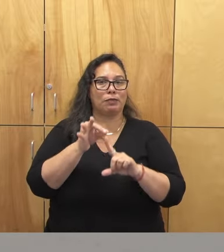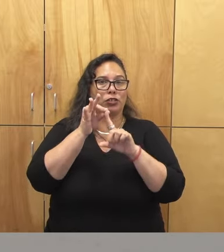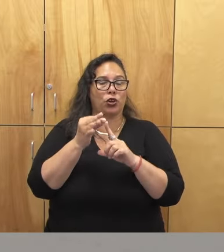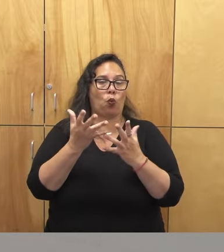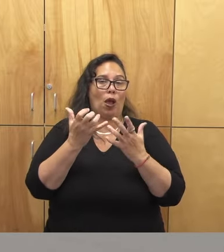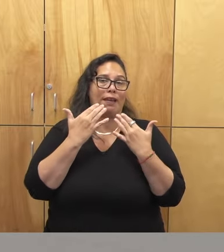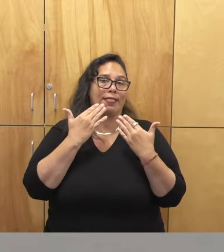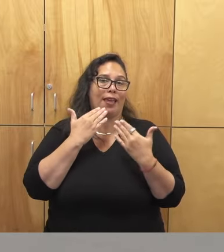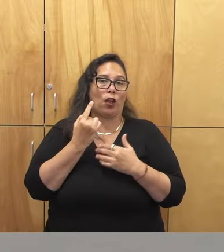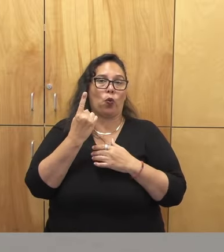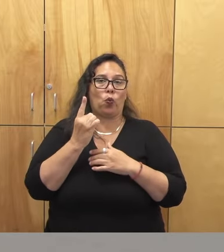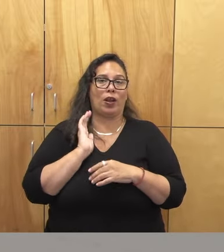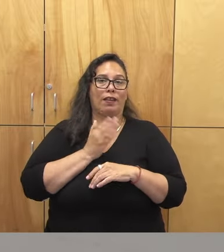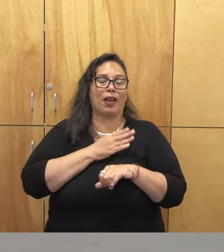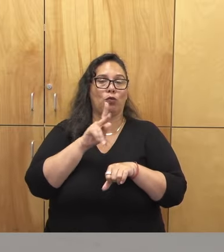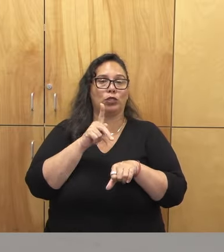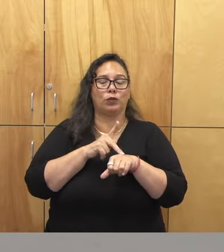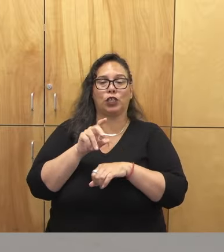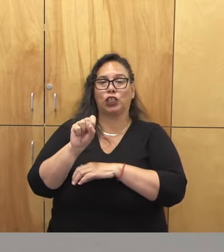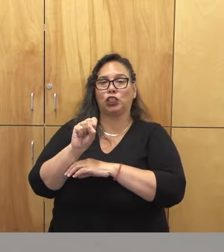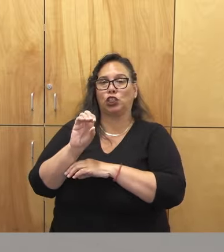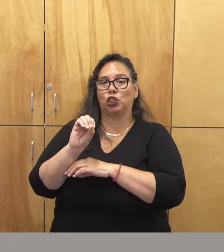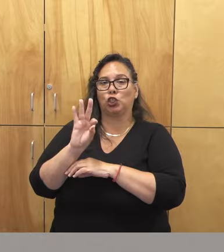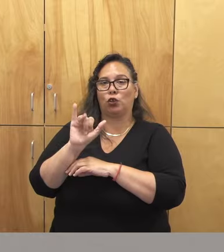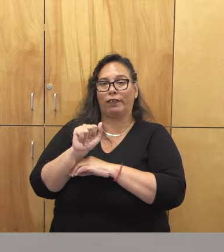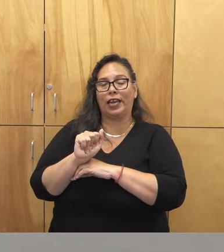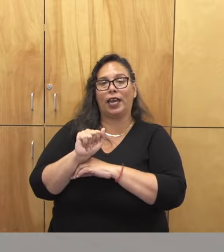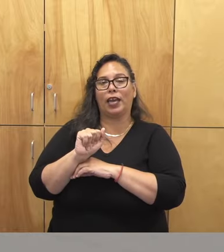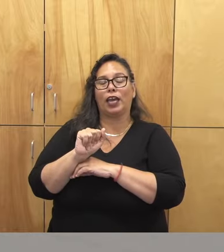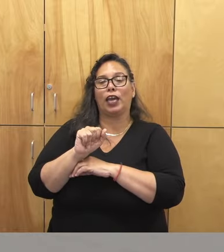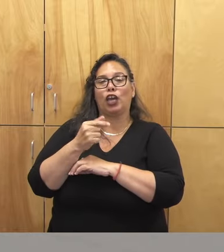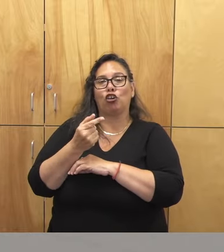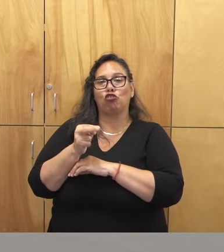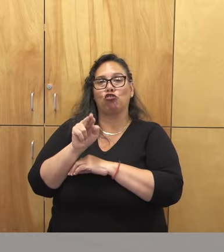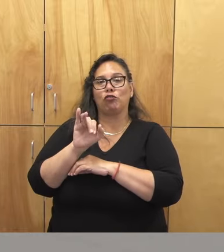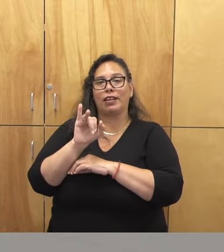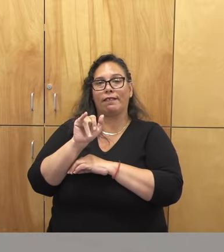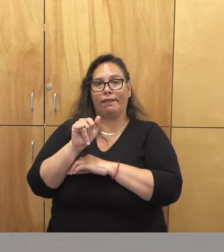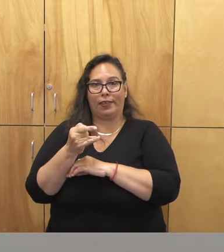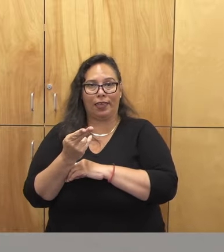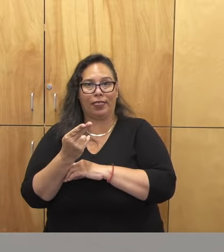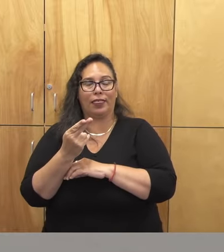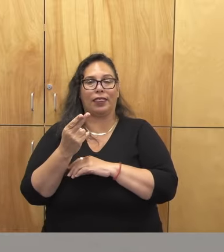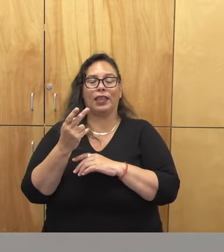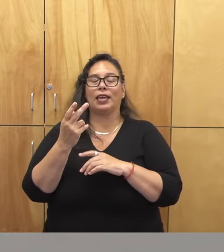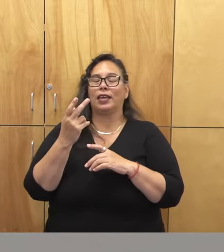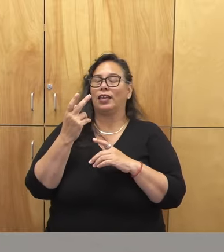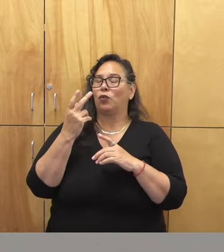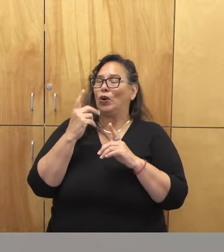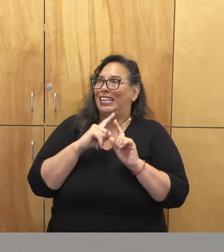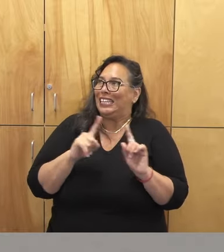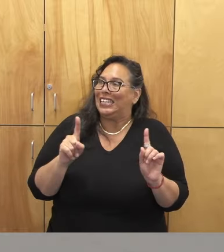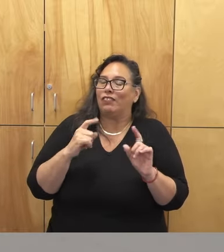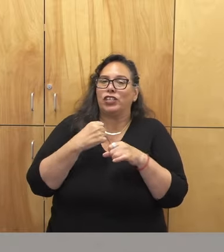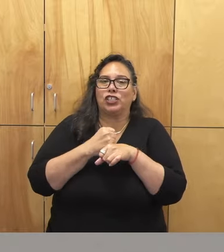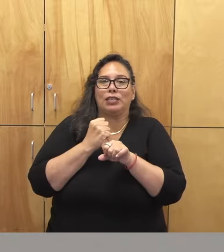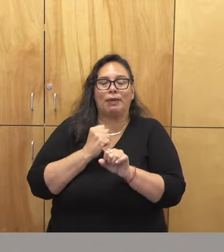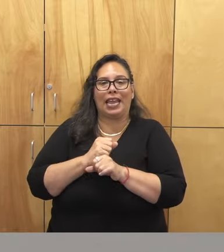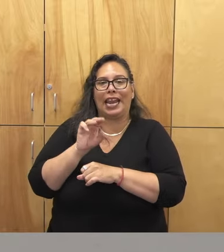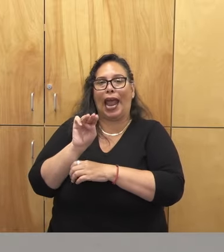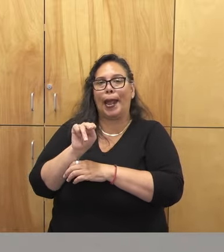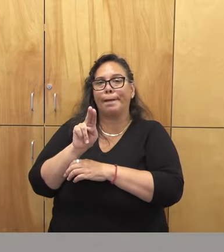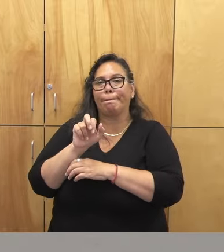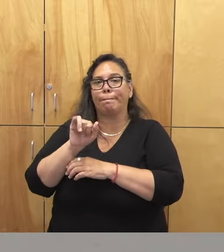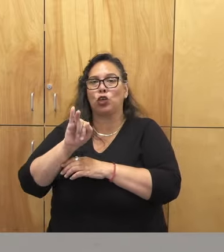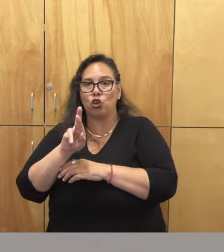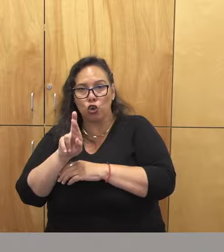principals, Sophia Griffith, for the incredible difference she made at Muir Elementary School. Her hard work, her